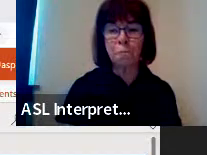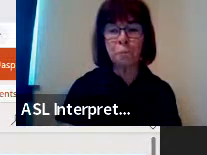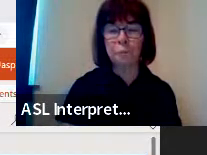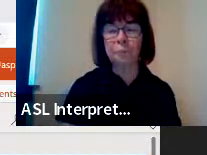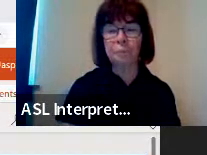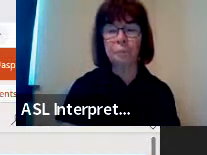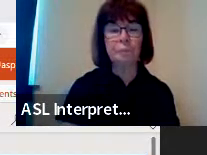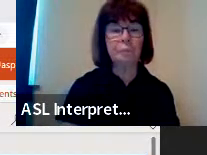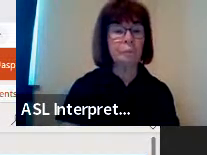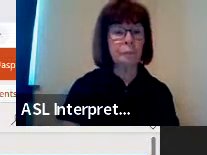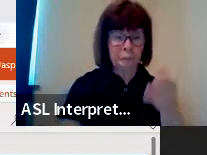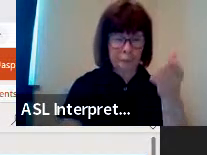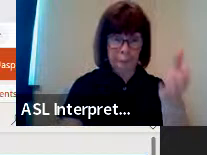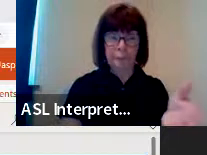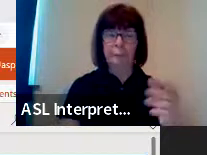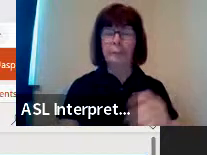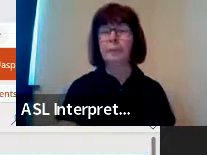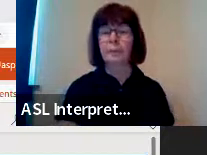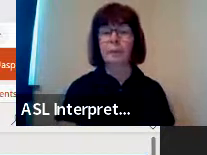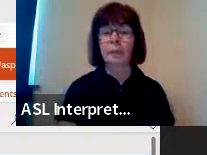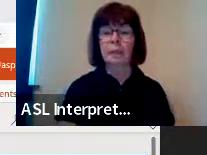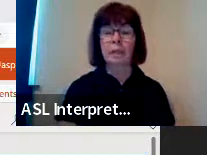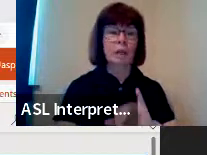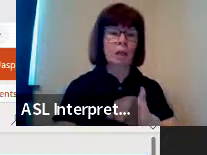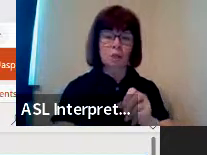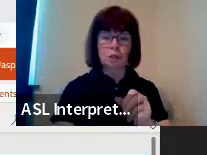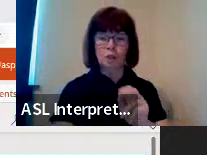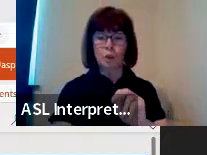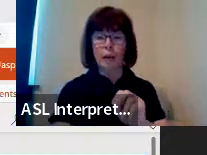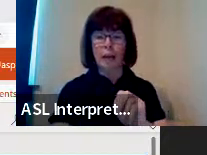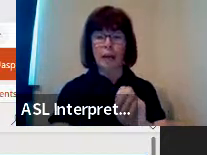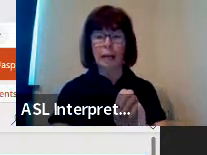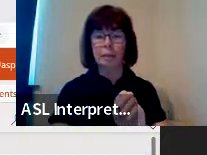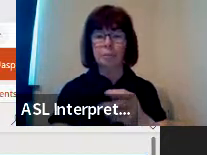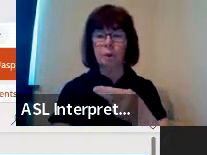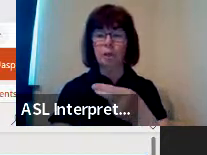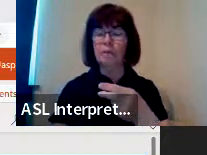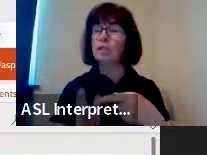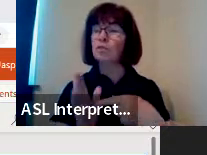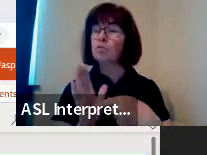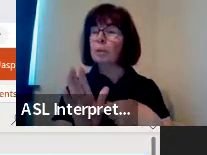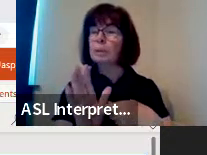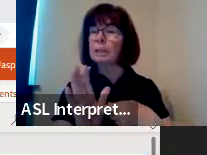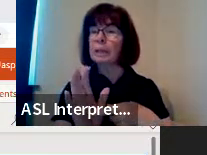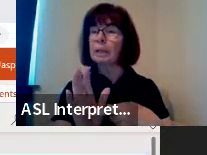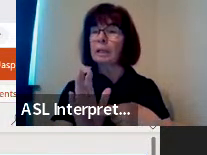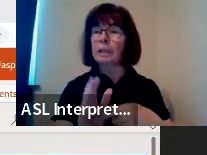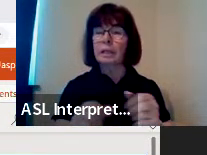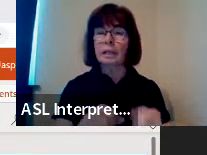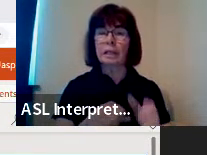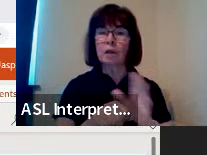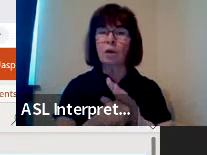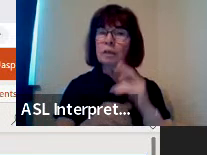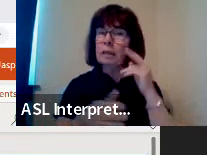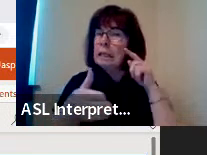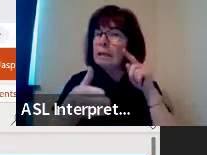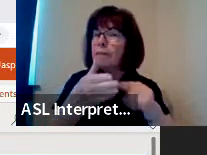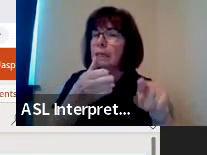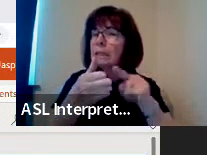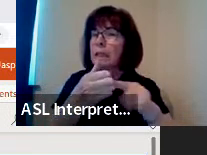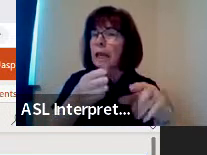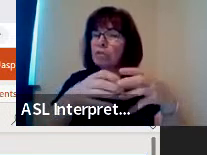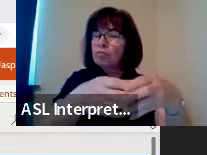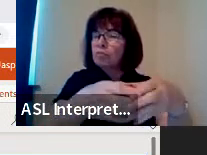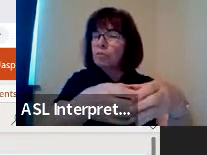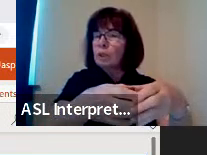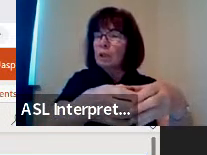All right. So Joanne and I represent the COVID investigations unit, where we focus